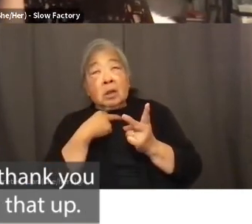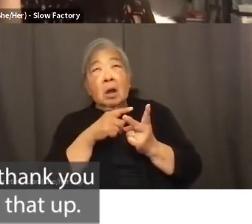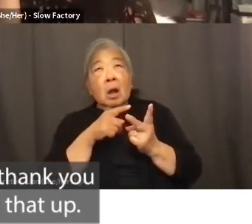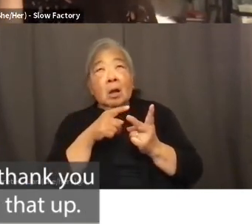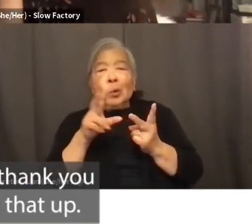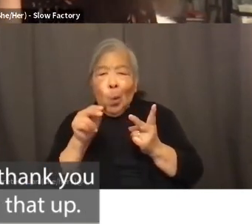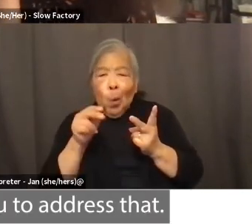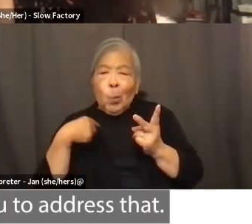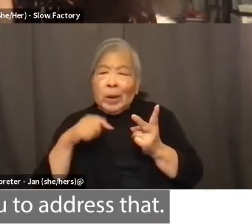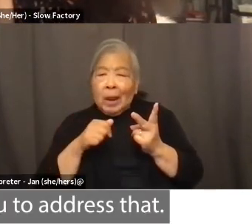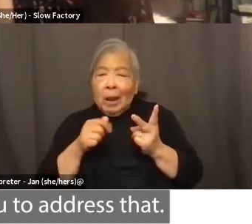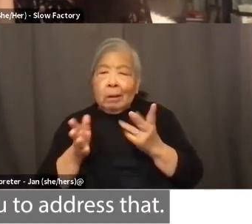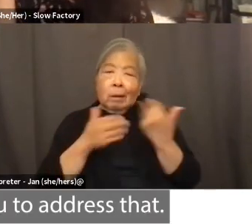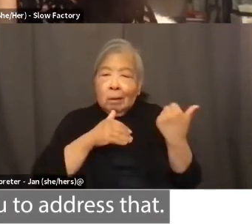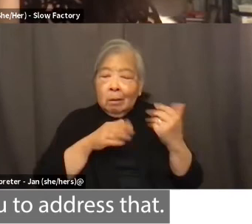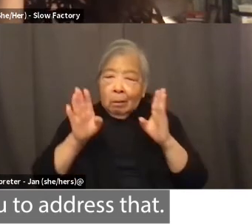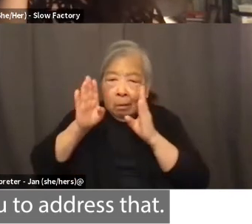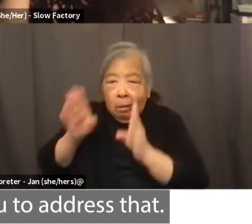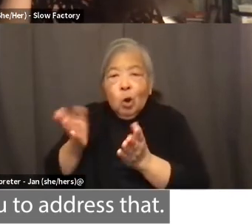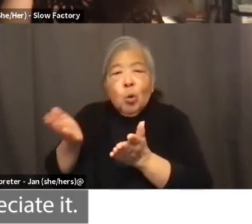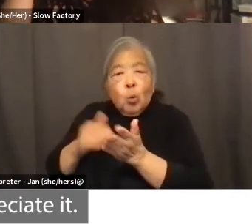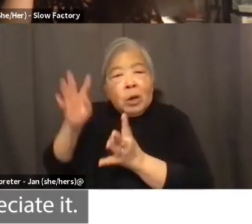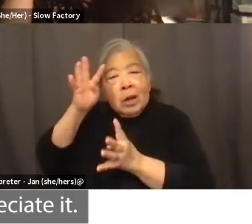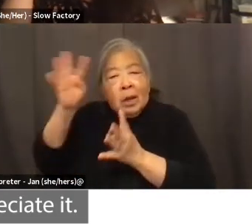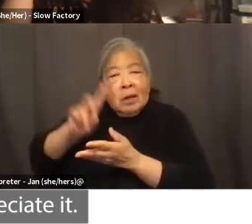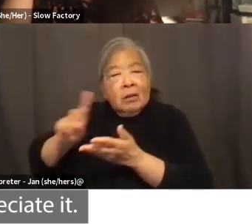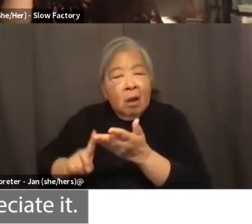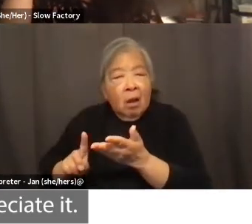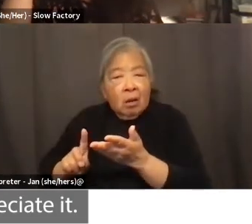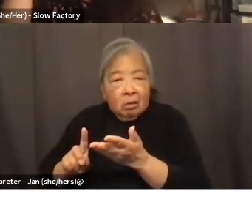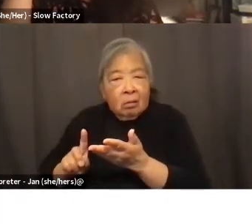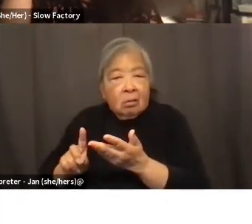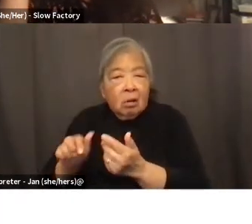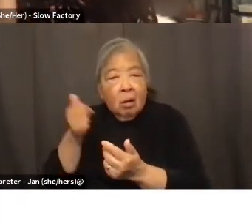bringing that up. Thank you. Thank you to whoever asked that. I really appreciate it.